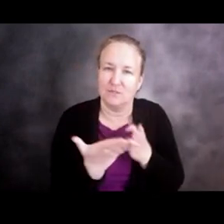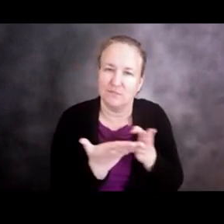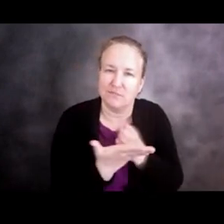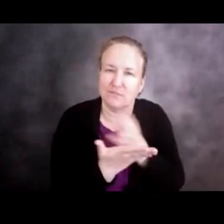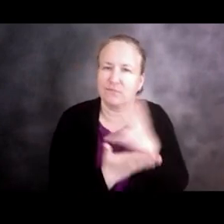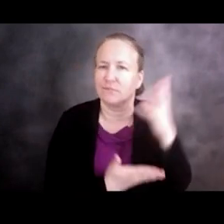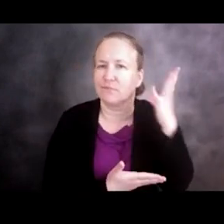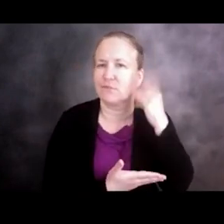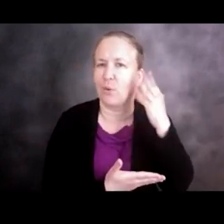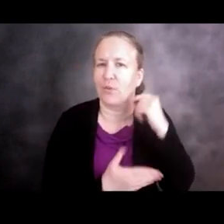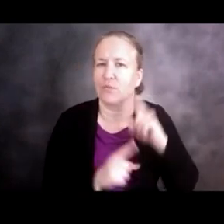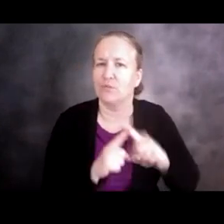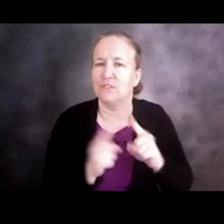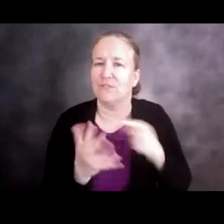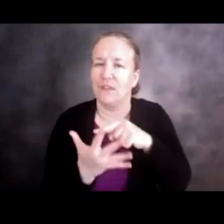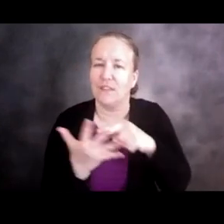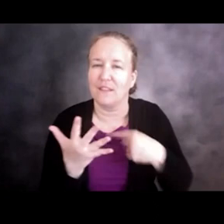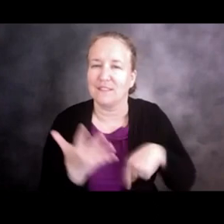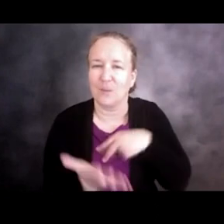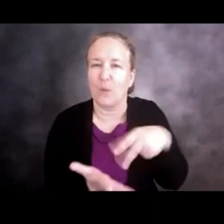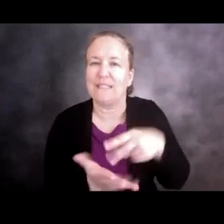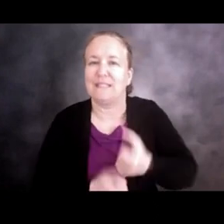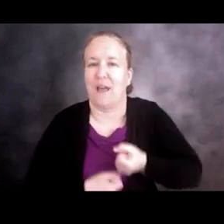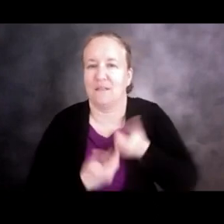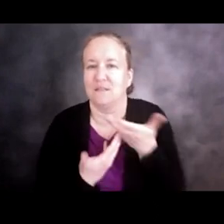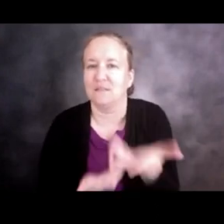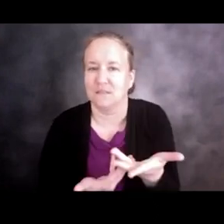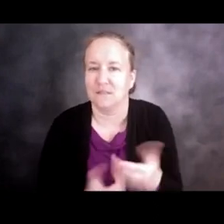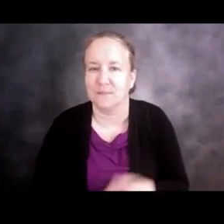we dance.